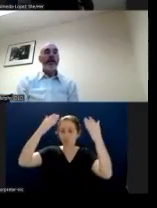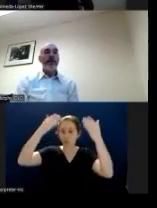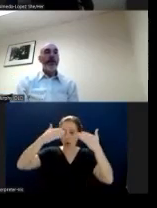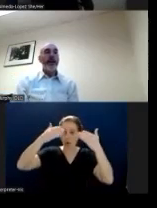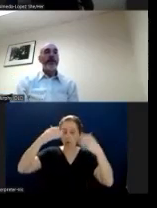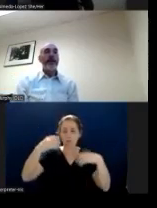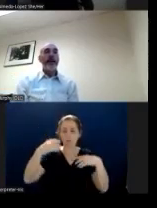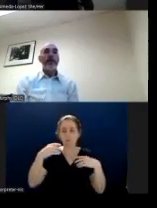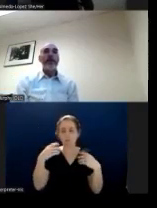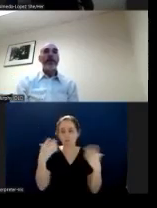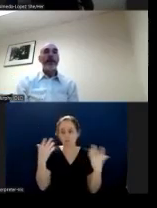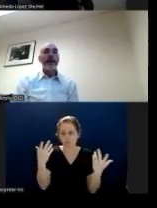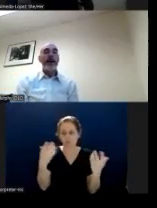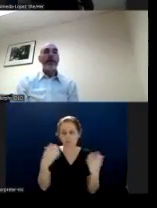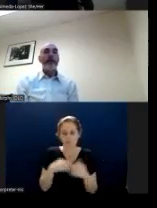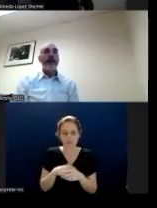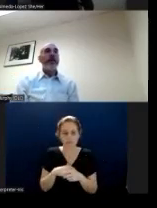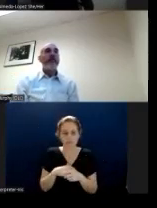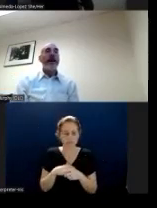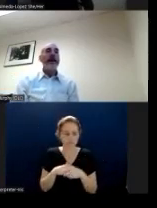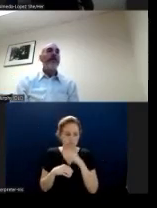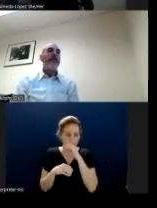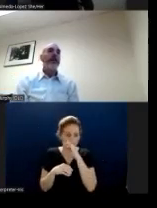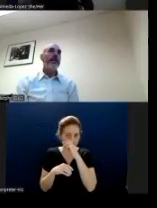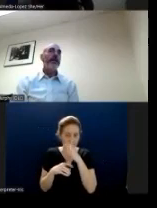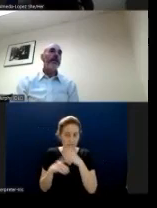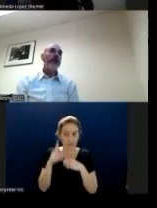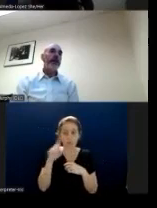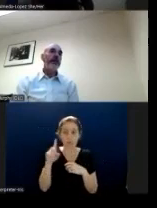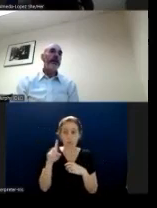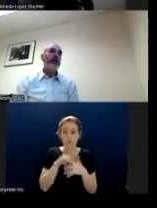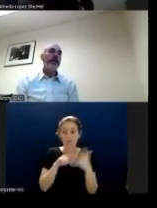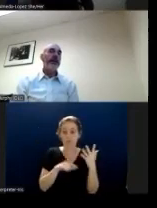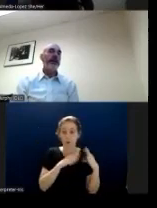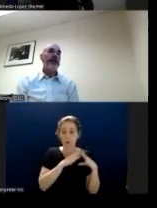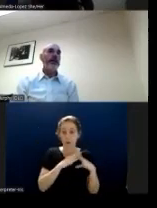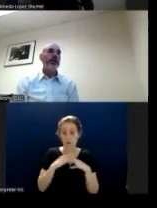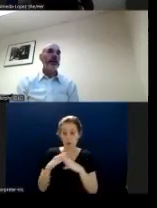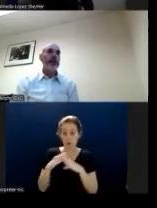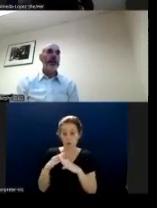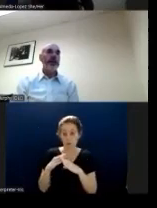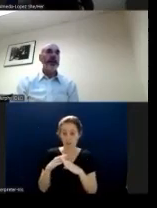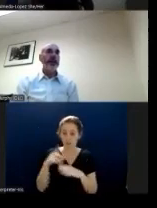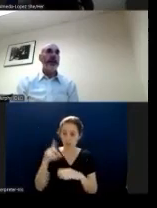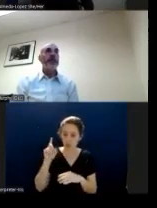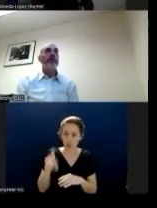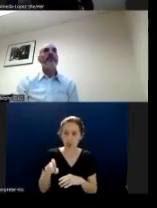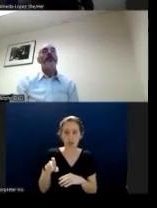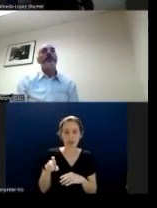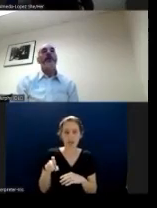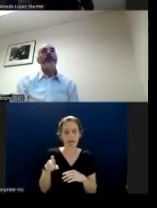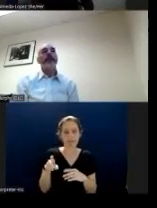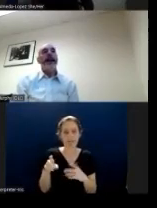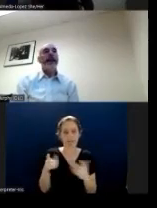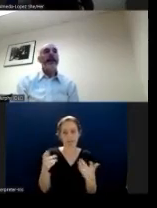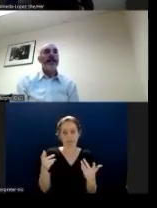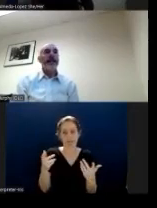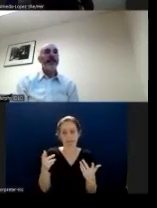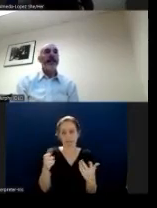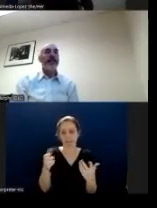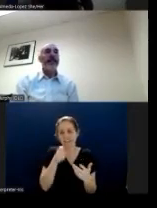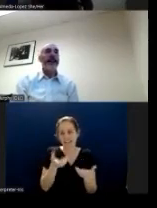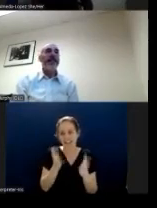if you don't know that it's there. For any of these obstructions, there should, we wouldn't